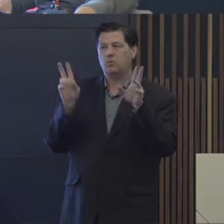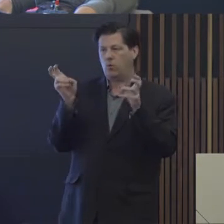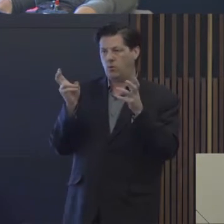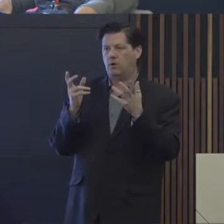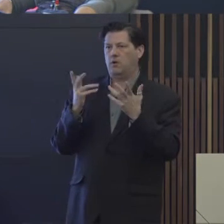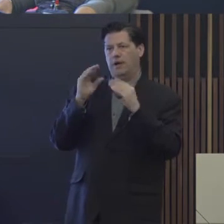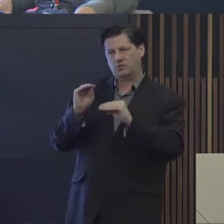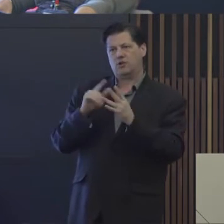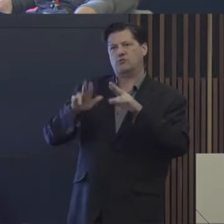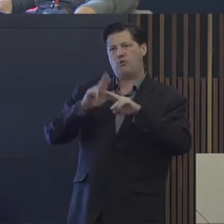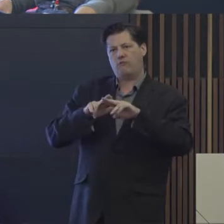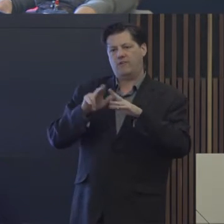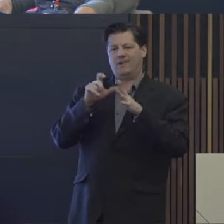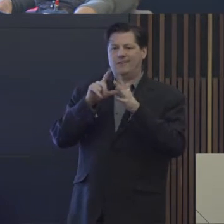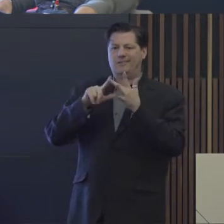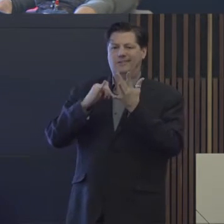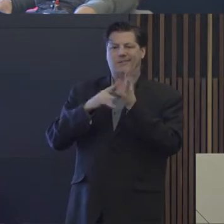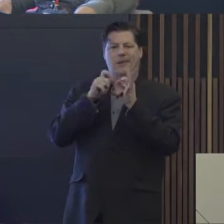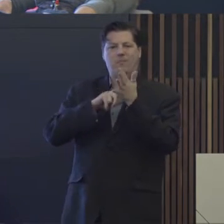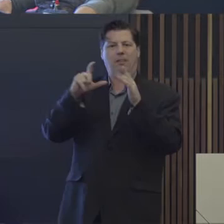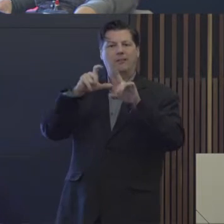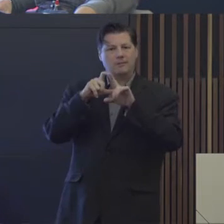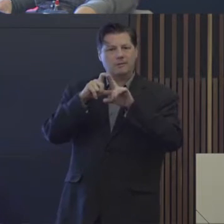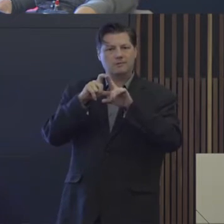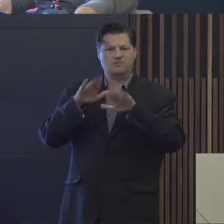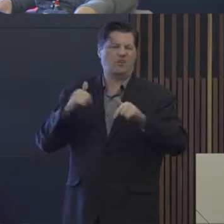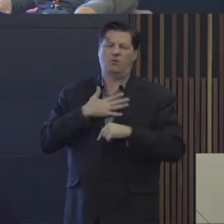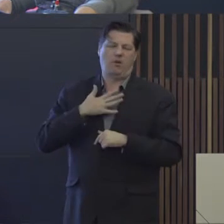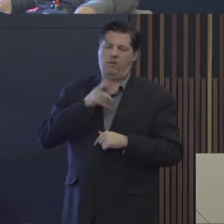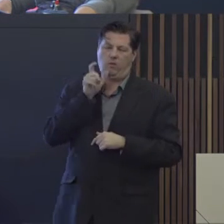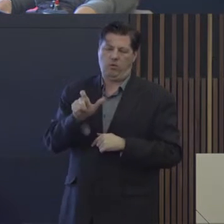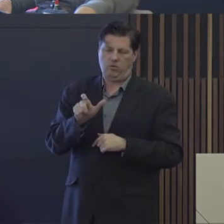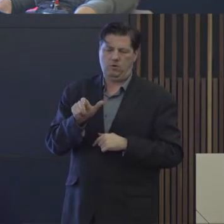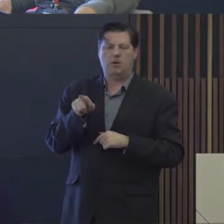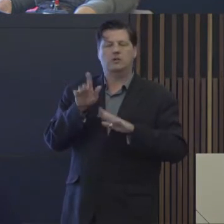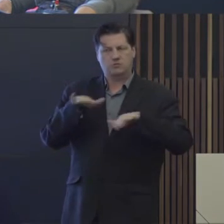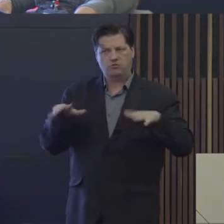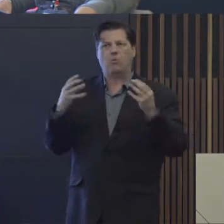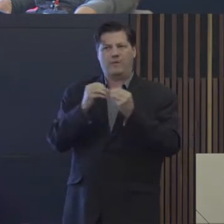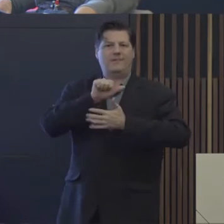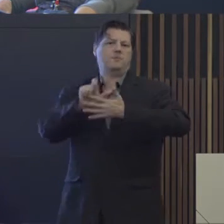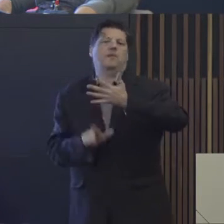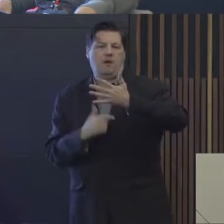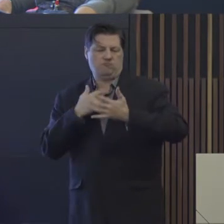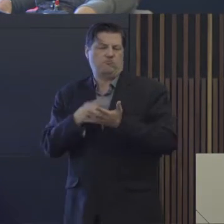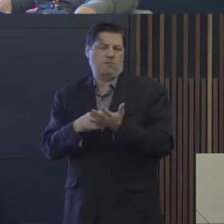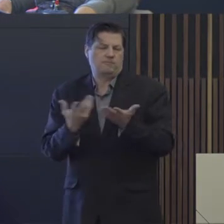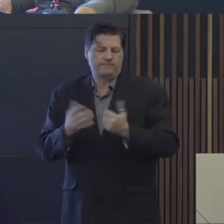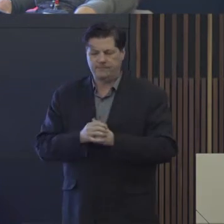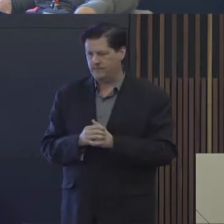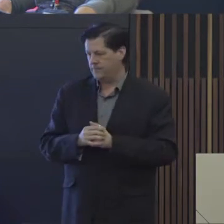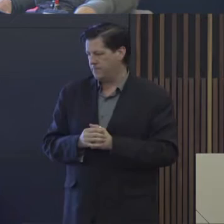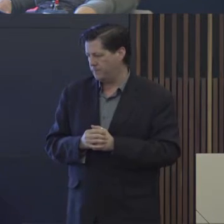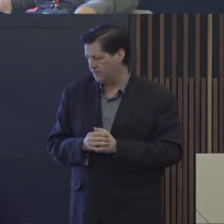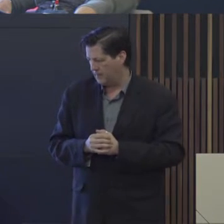disabled children, but we don't use that. I prefer to say children with disabilities, even though that was on the title of the report. And out of that, the